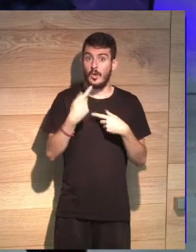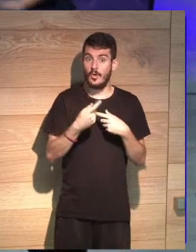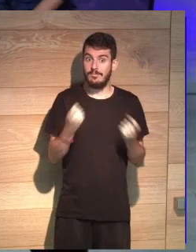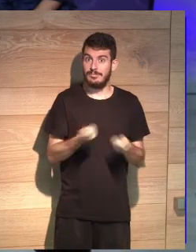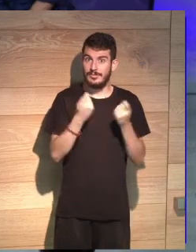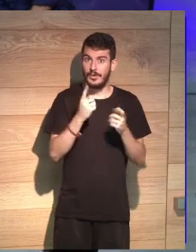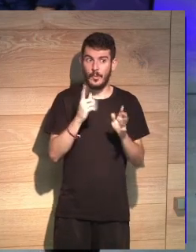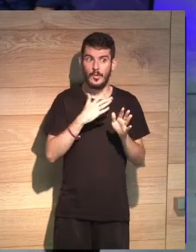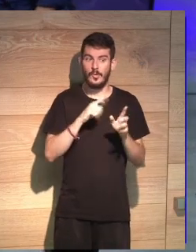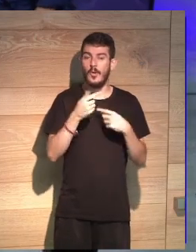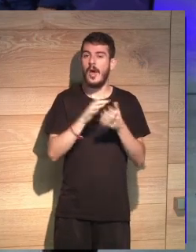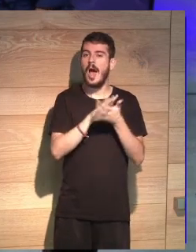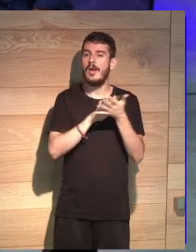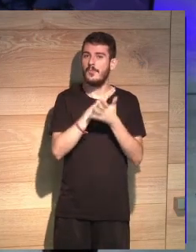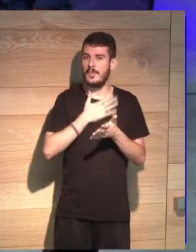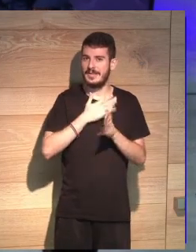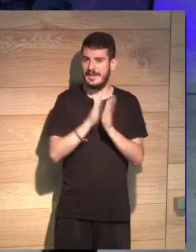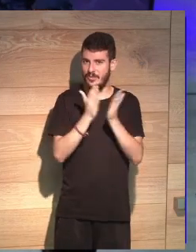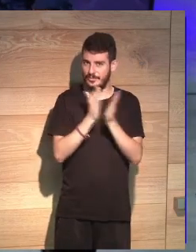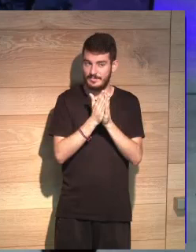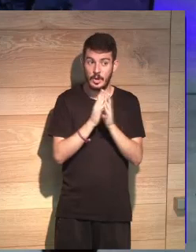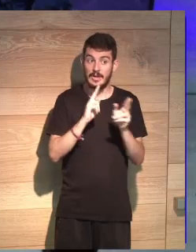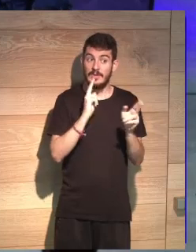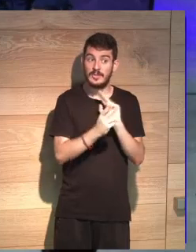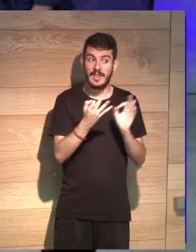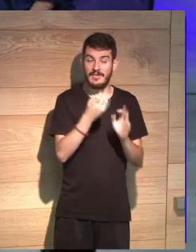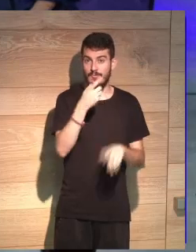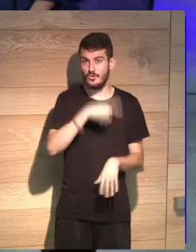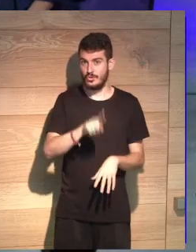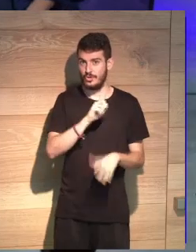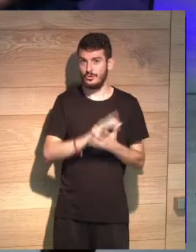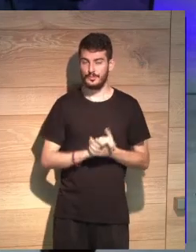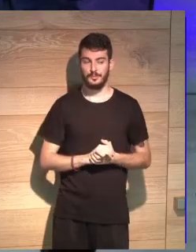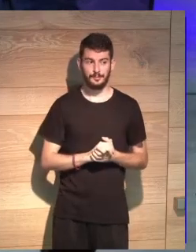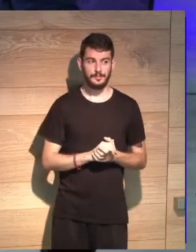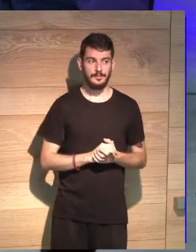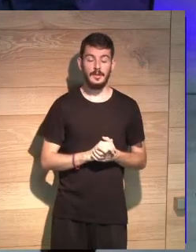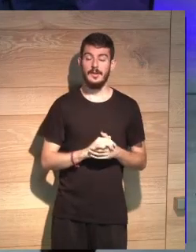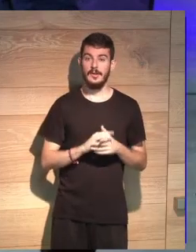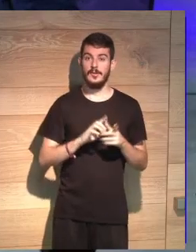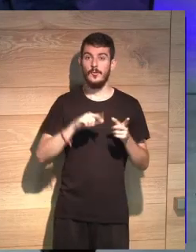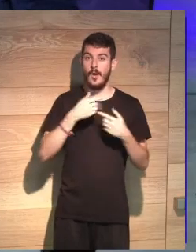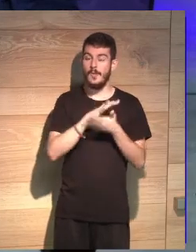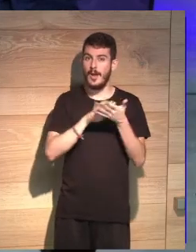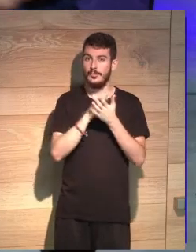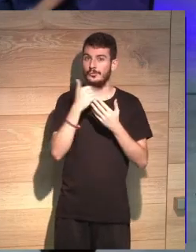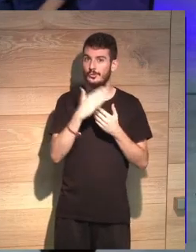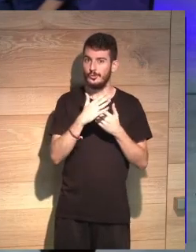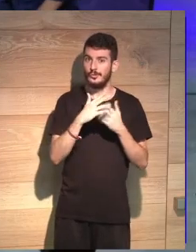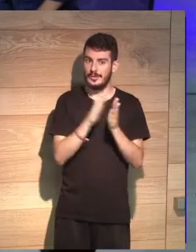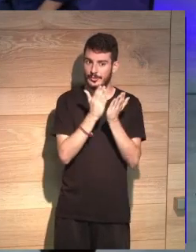mobile phone. I will not talk about my book right now, maybe later, but I would like to ask you what your opinion is on